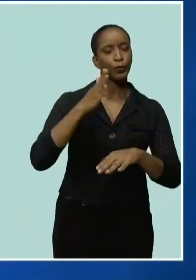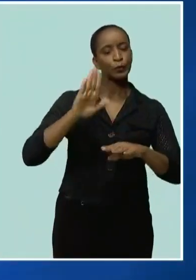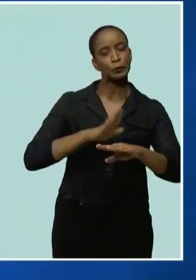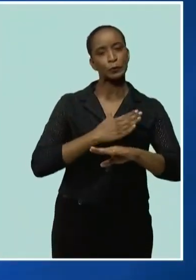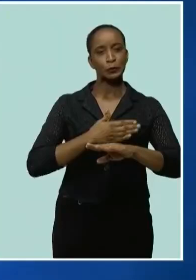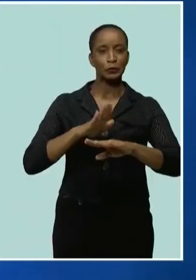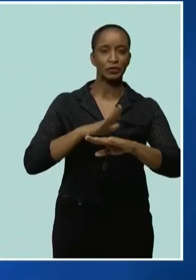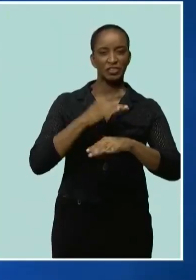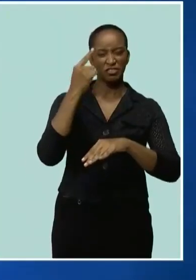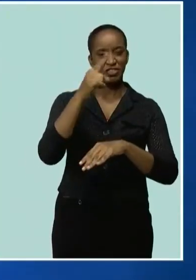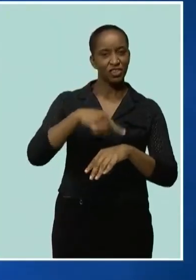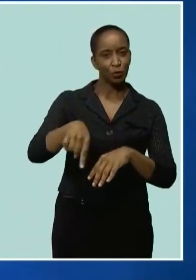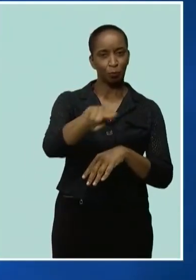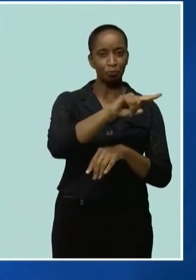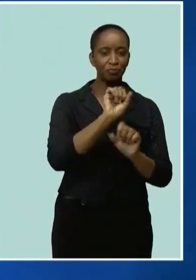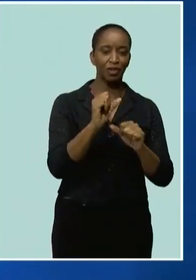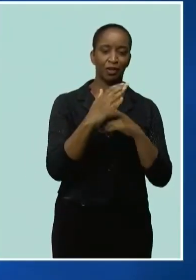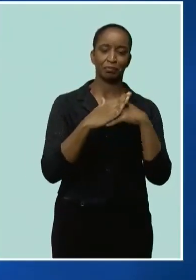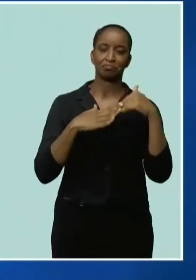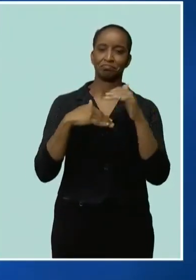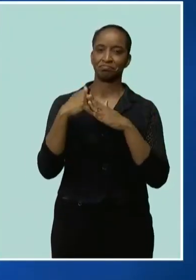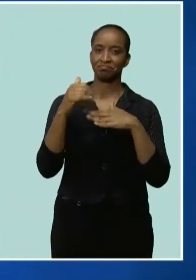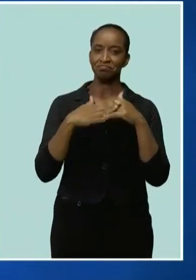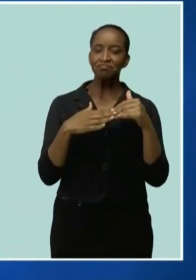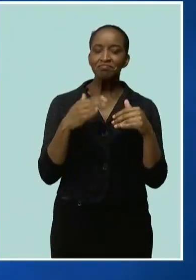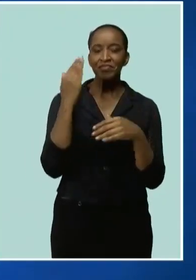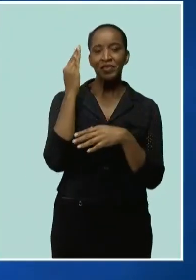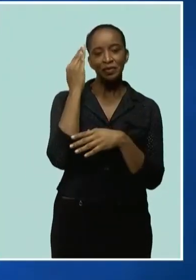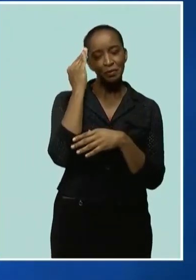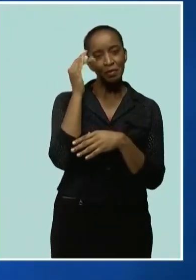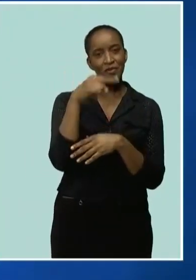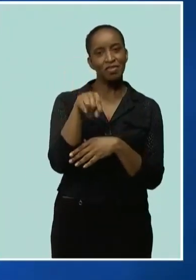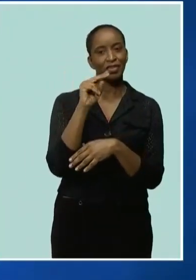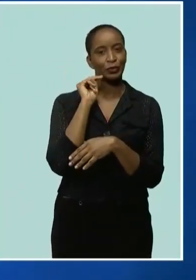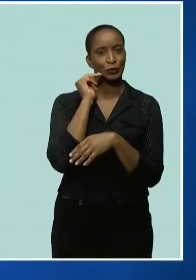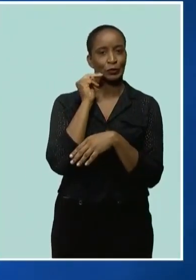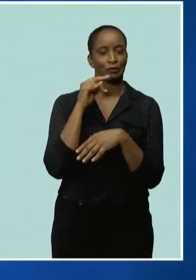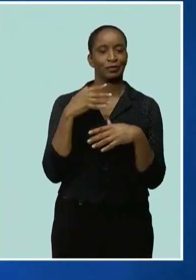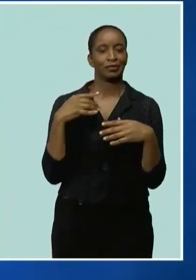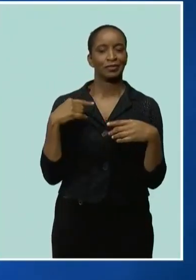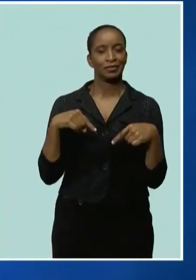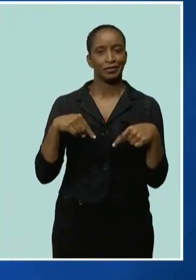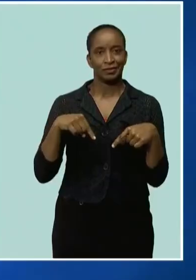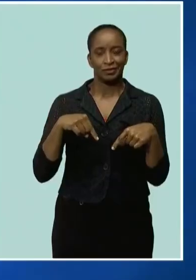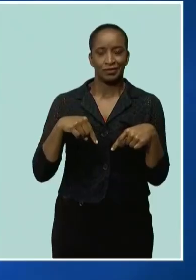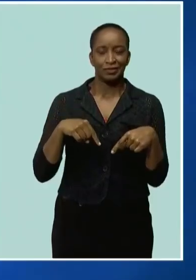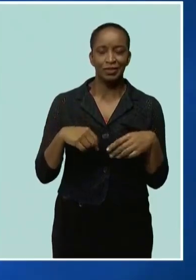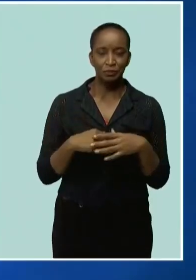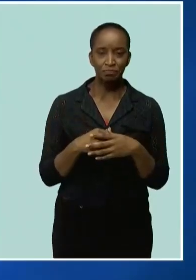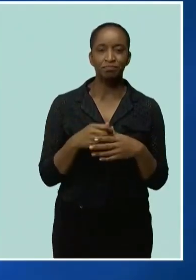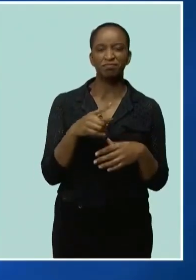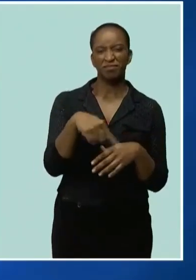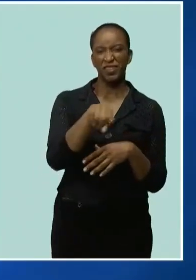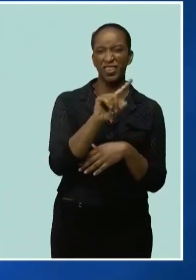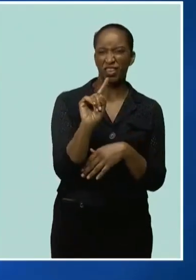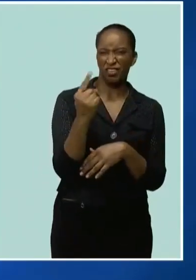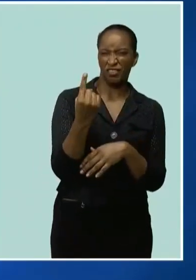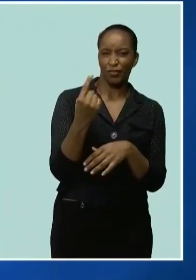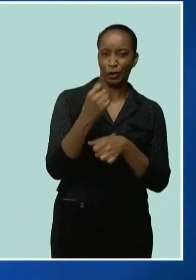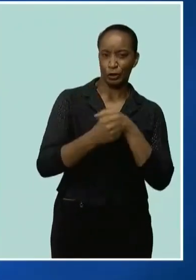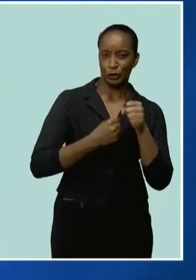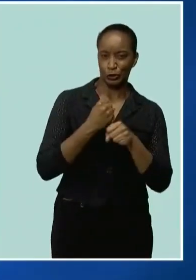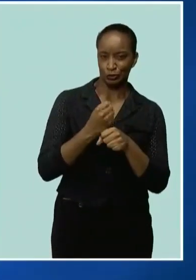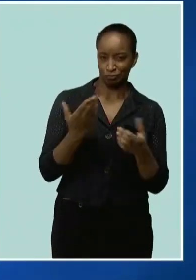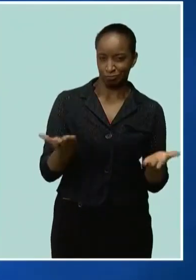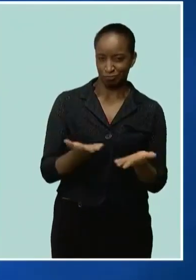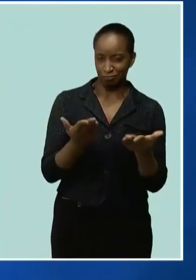more comfortable. You know, they're coming in nervous and uncertain about a lot of things the first years. So we just want them to feel